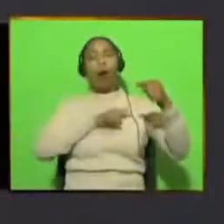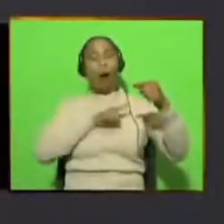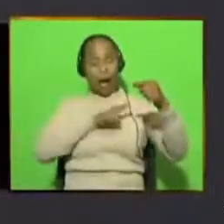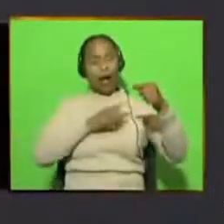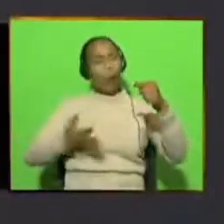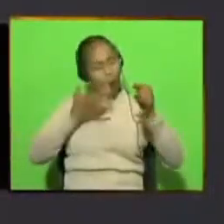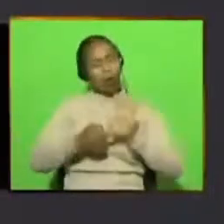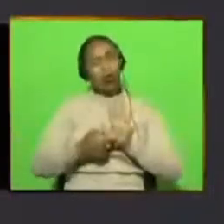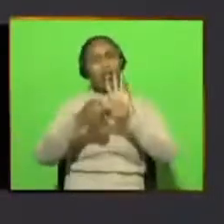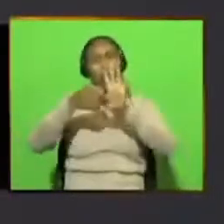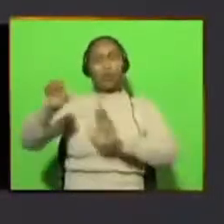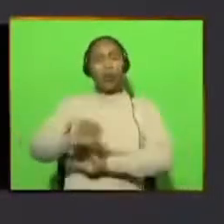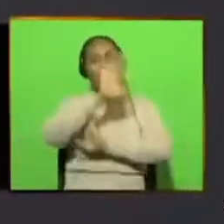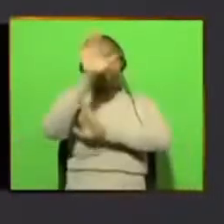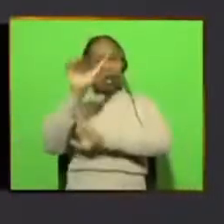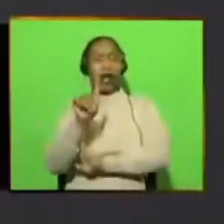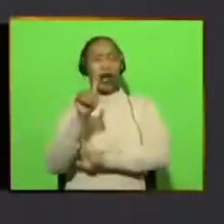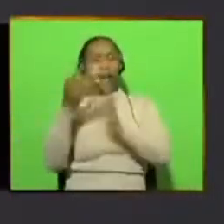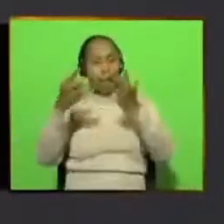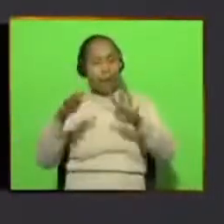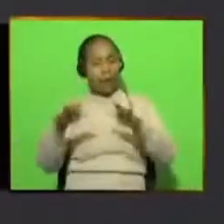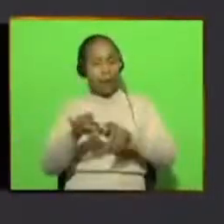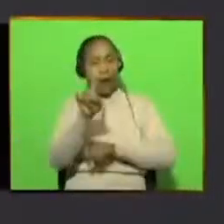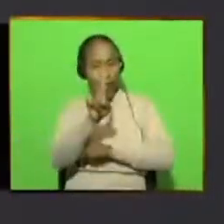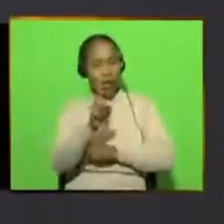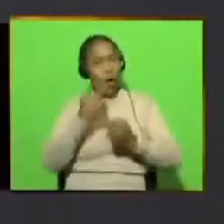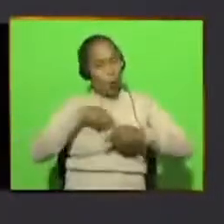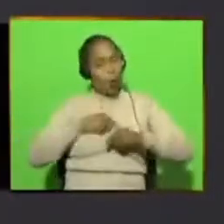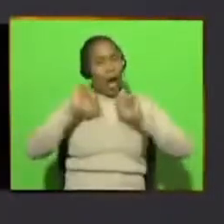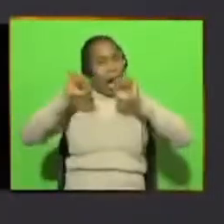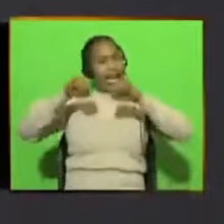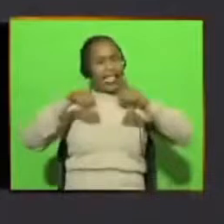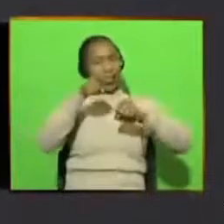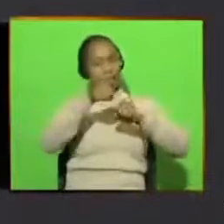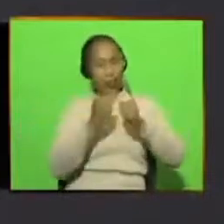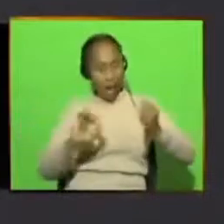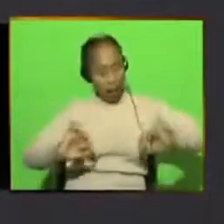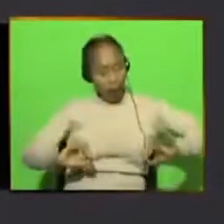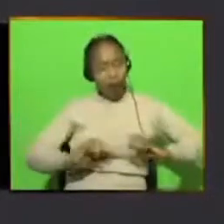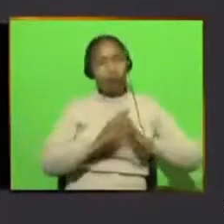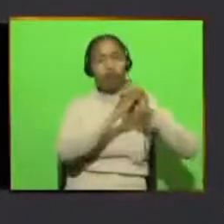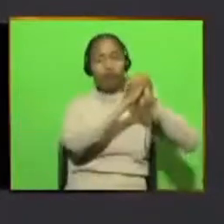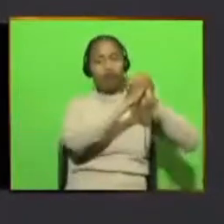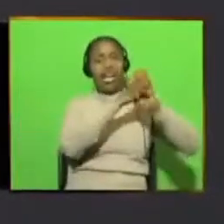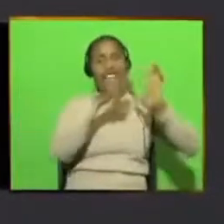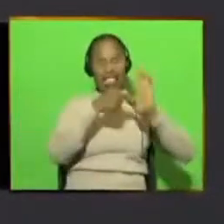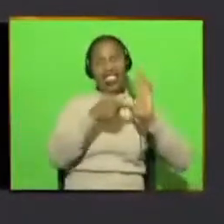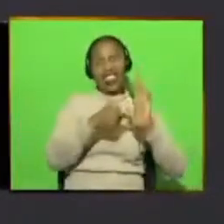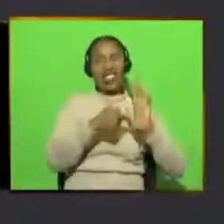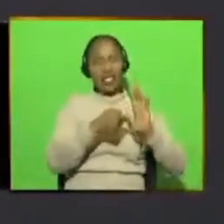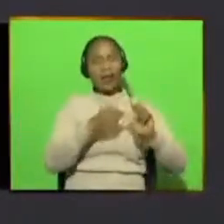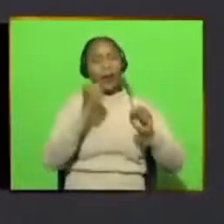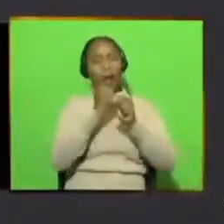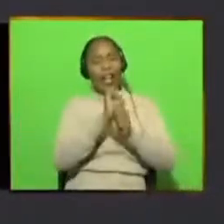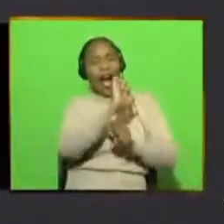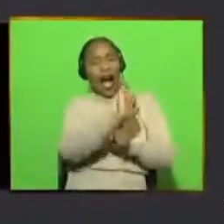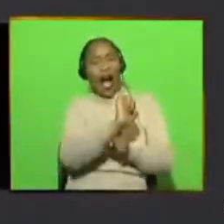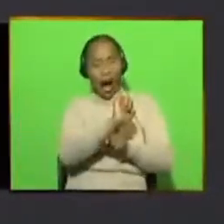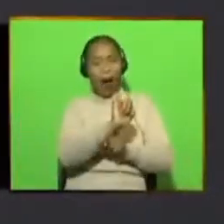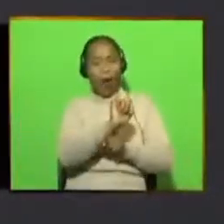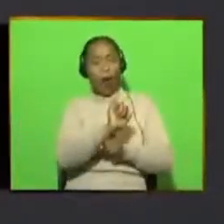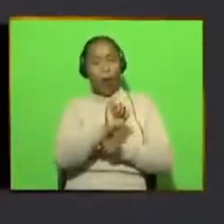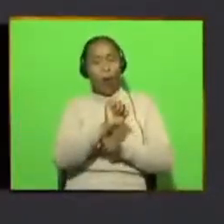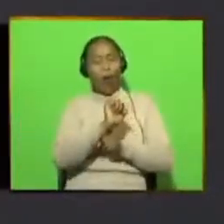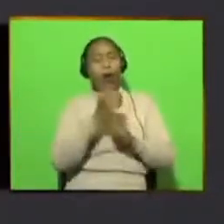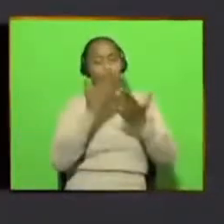to demonstrate to South Africa that we do not agree to this marriage of convenience to consolidate the white